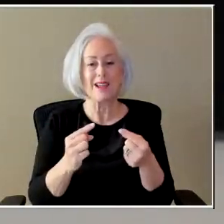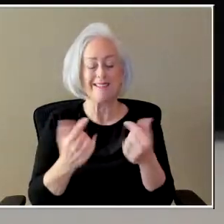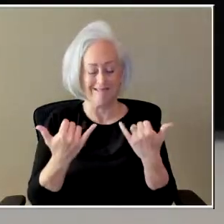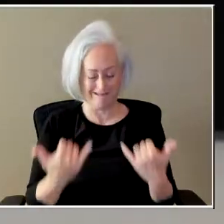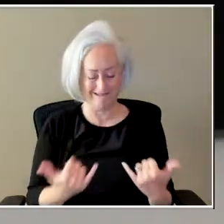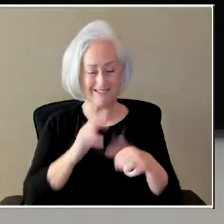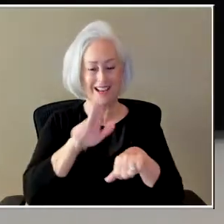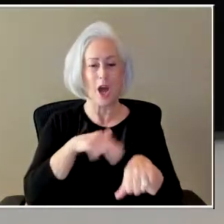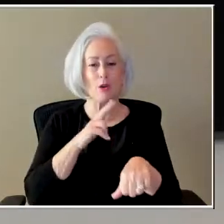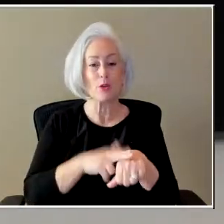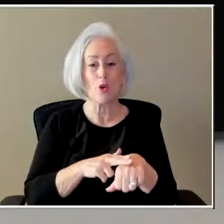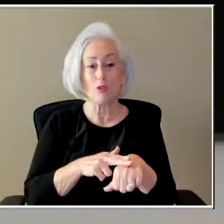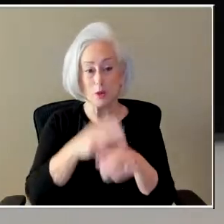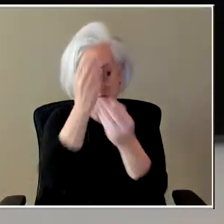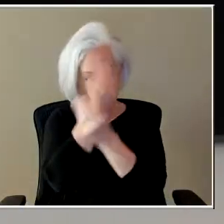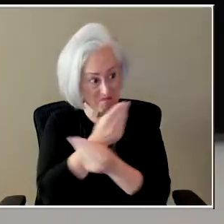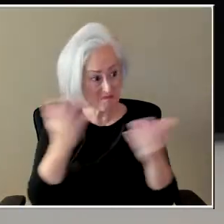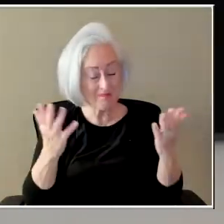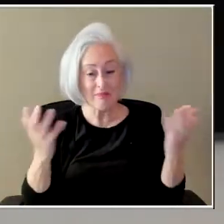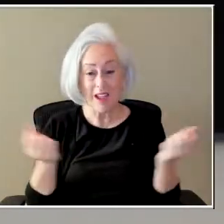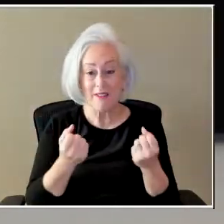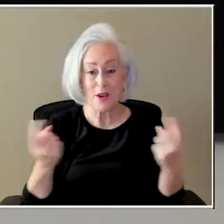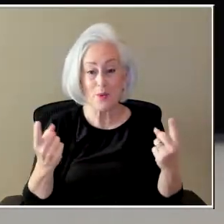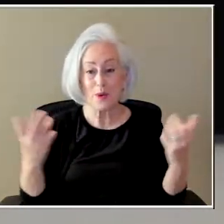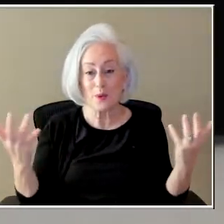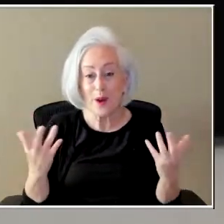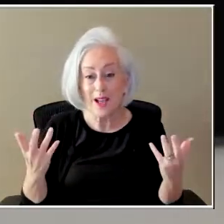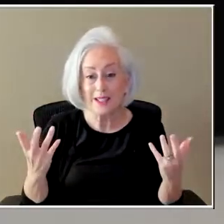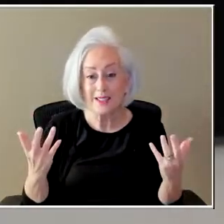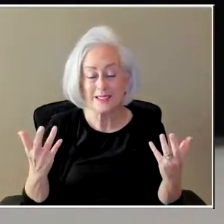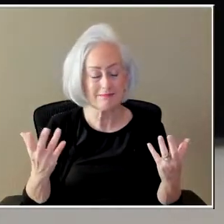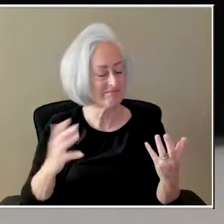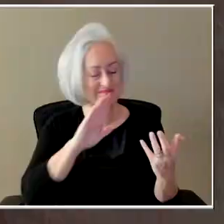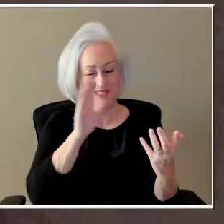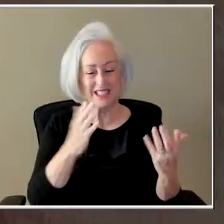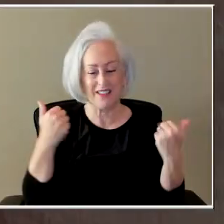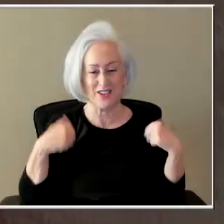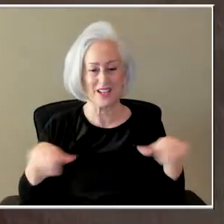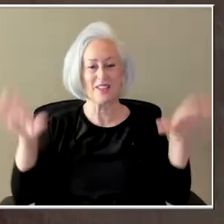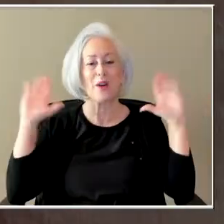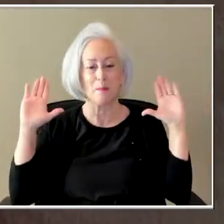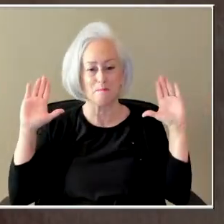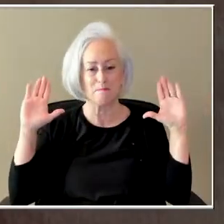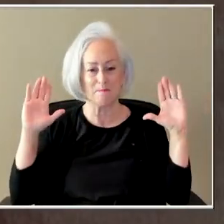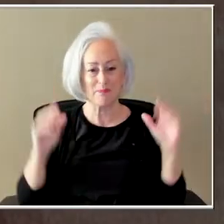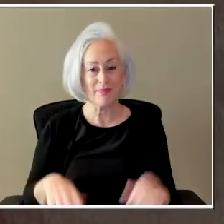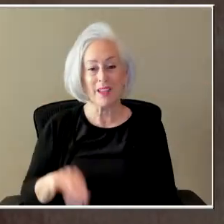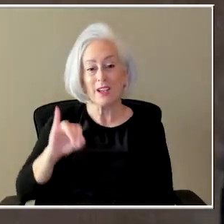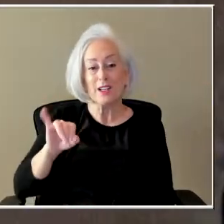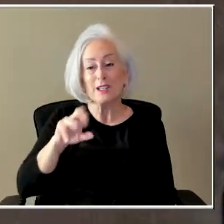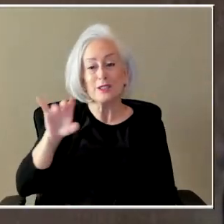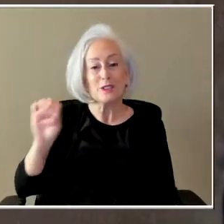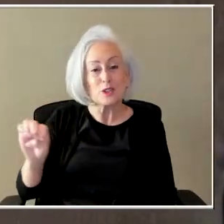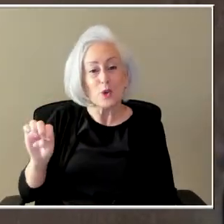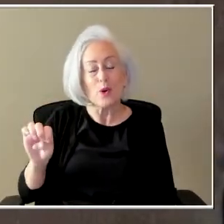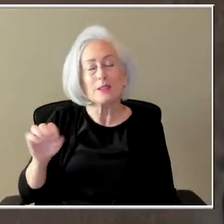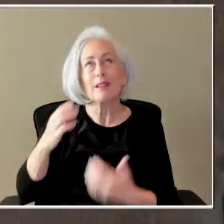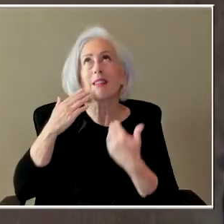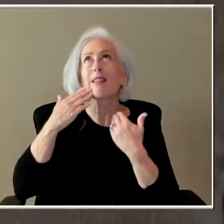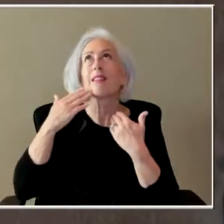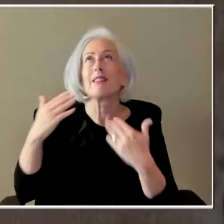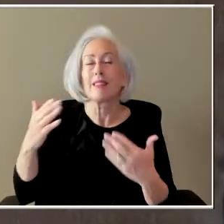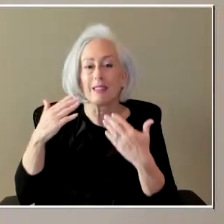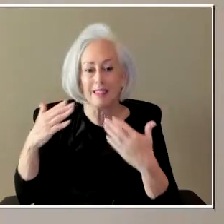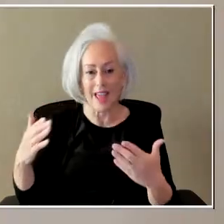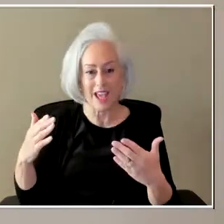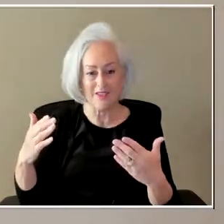up. I am very thankful that I had Dr. J, and we have